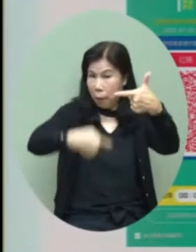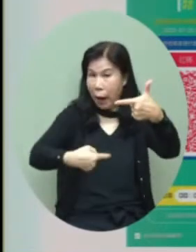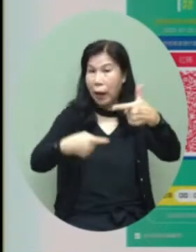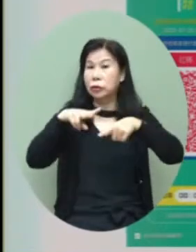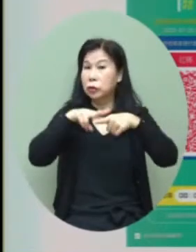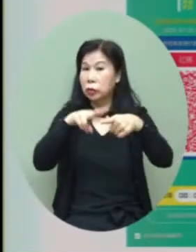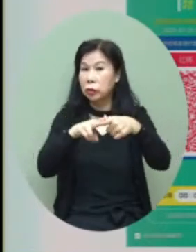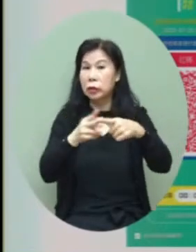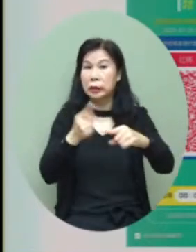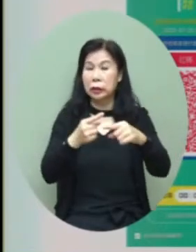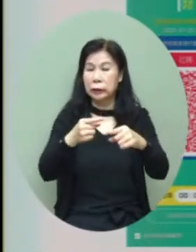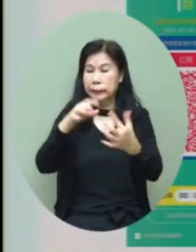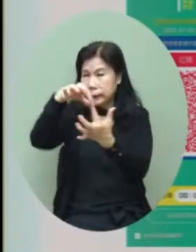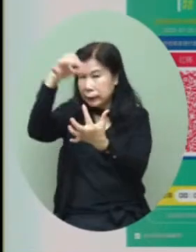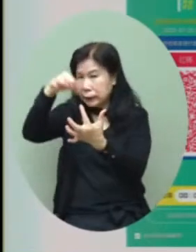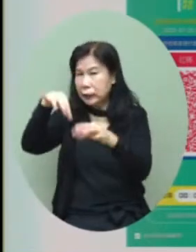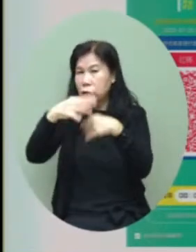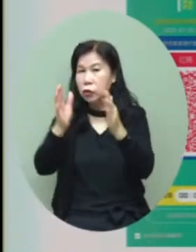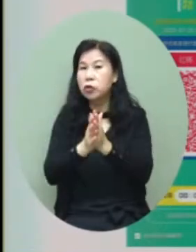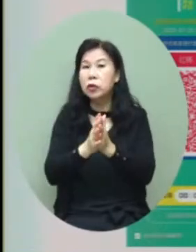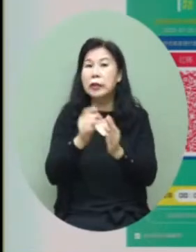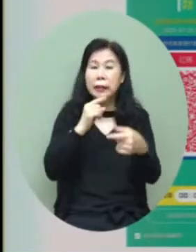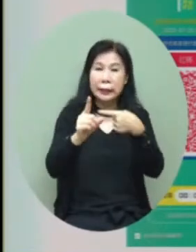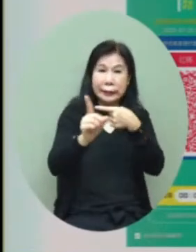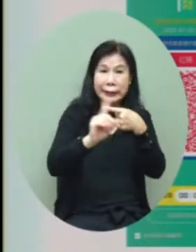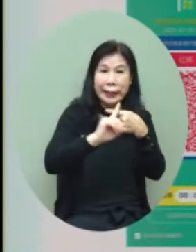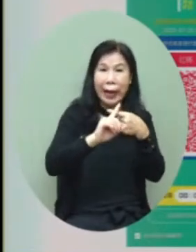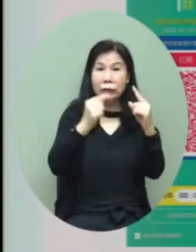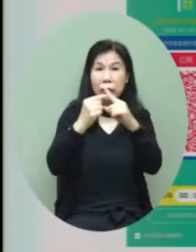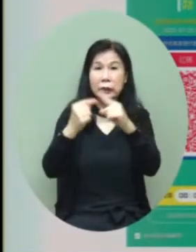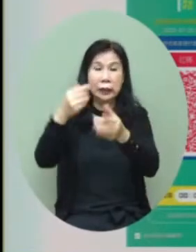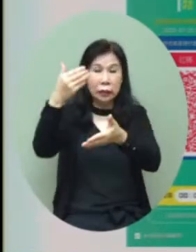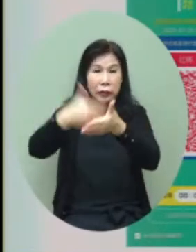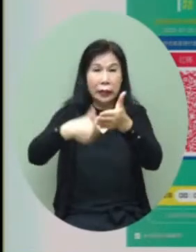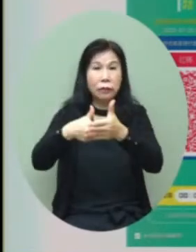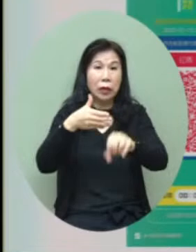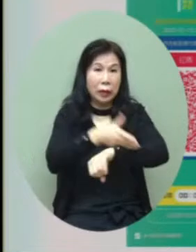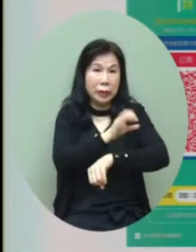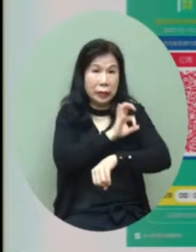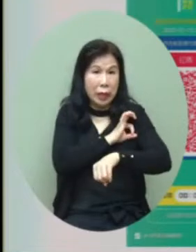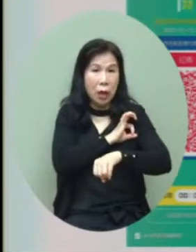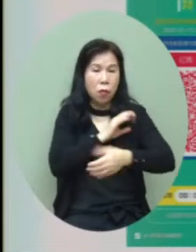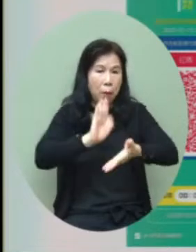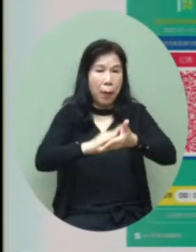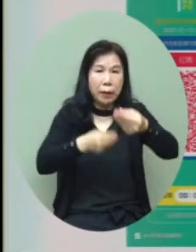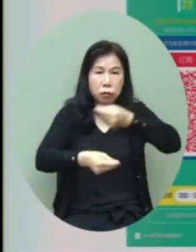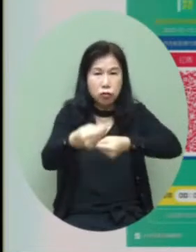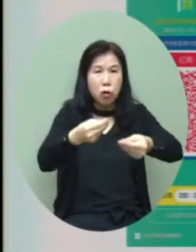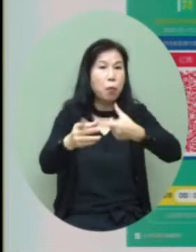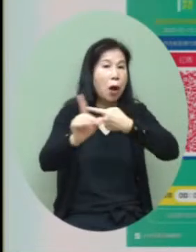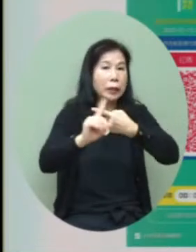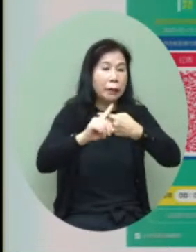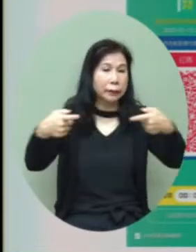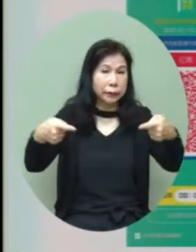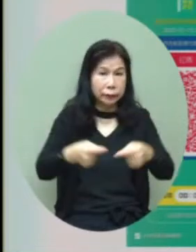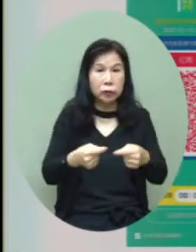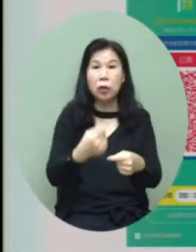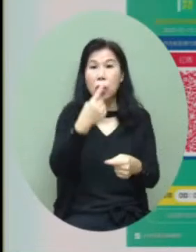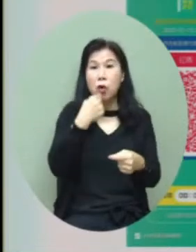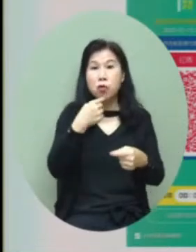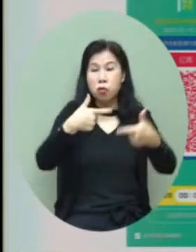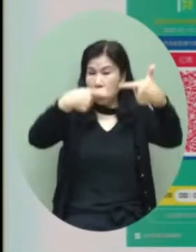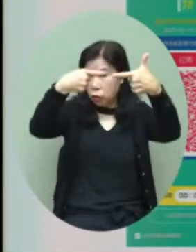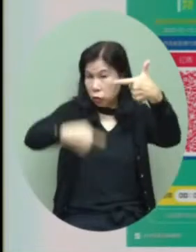The Chief Executive has already given you information about the primary goal of the red and yellow code. This